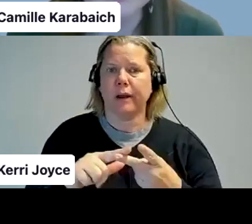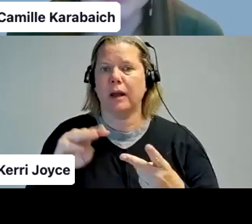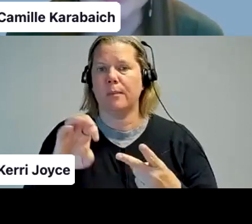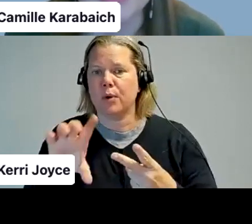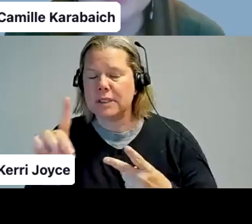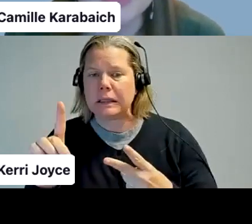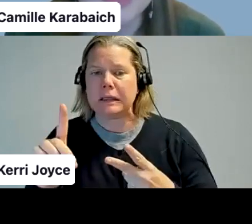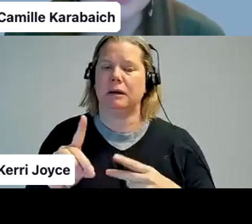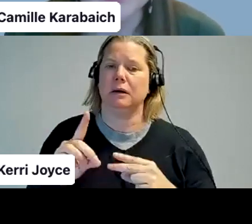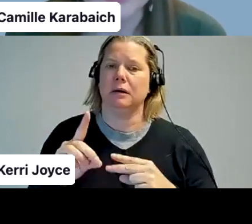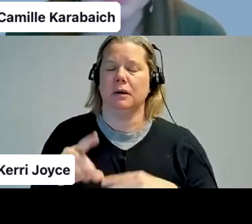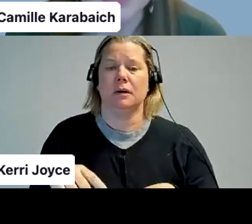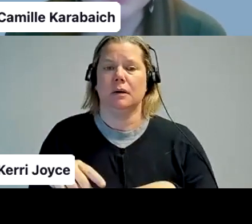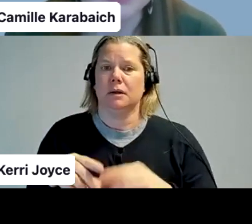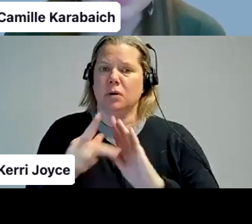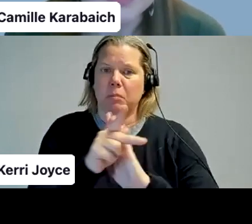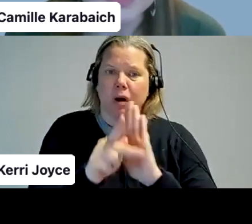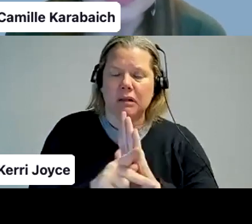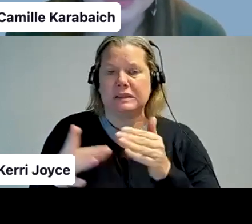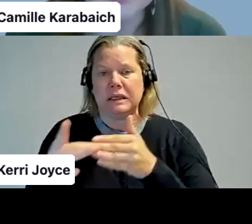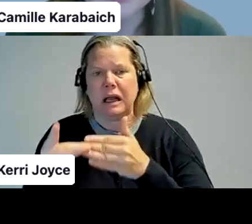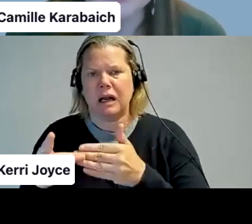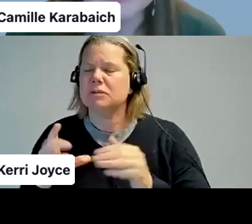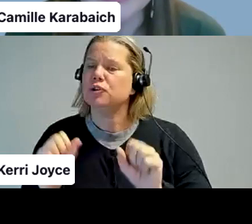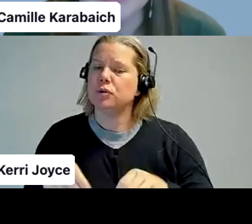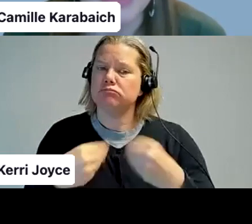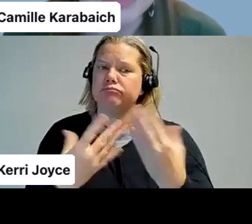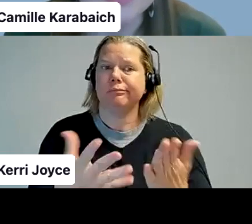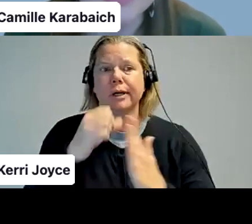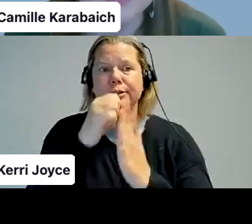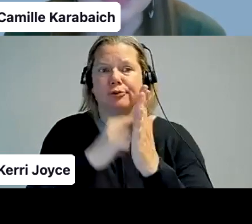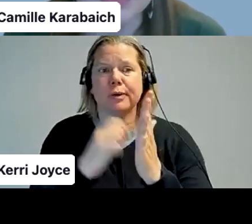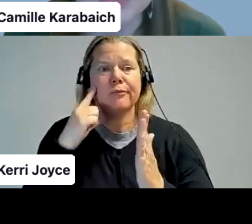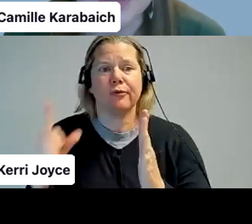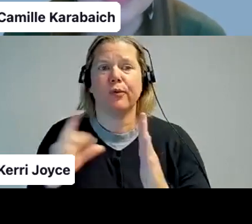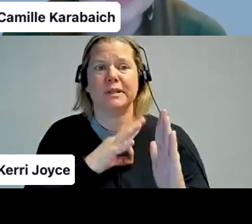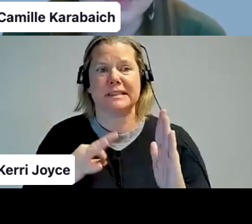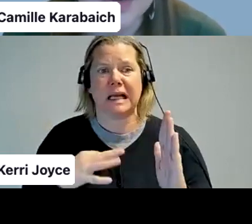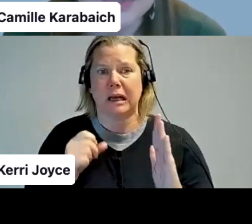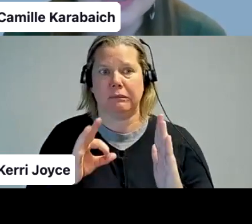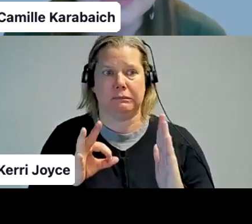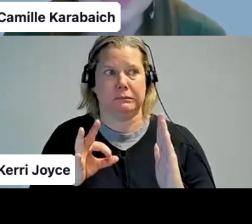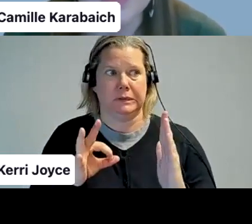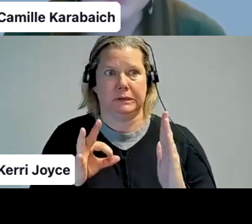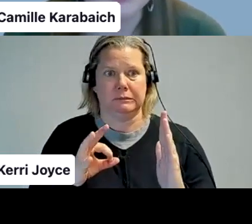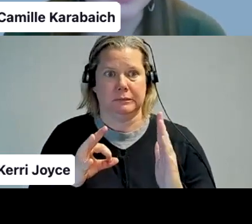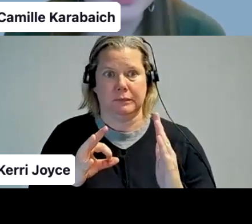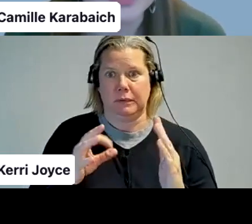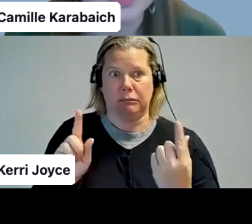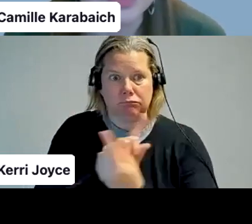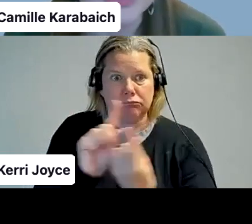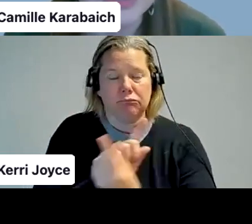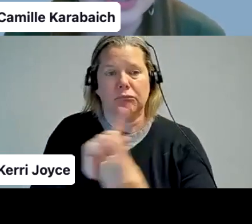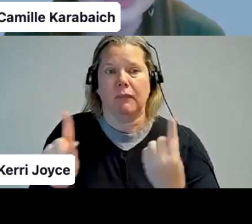policy. And you can also create a bit of a script for staff to use in handling difficult patrons, so they might feel more